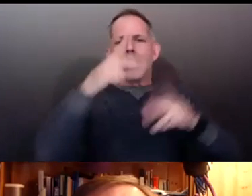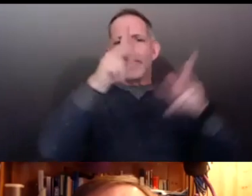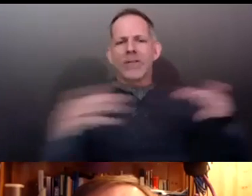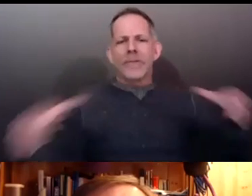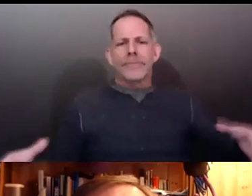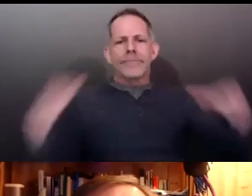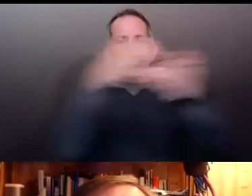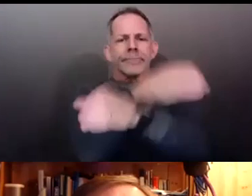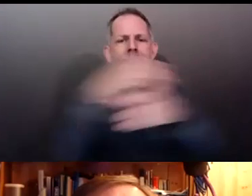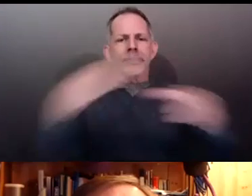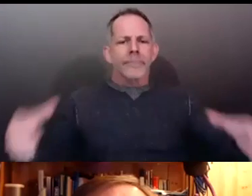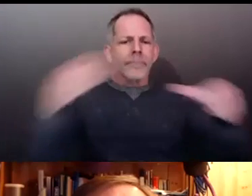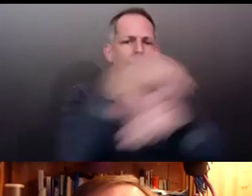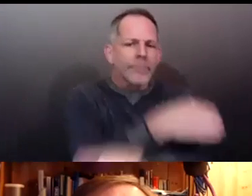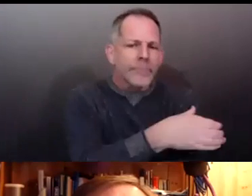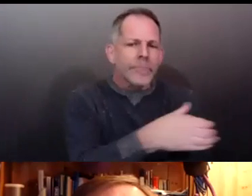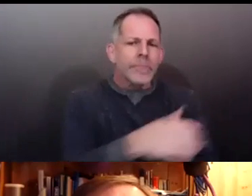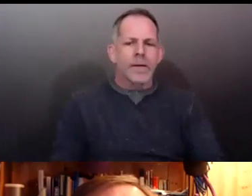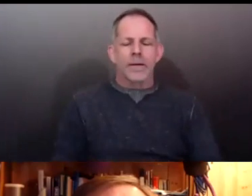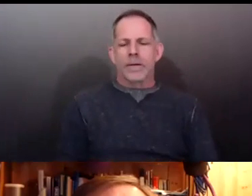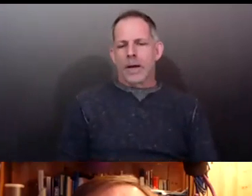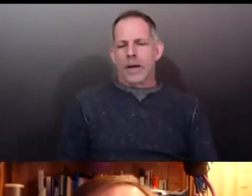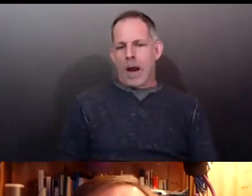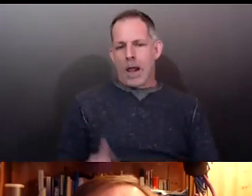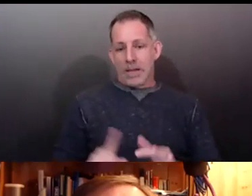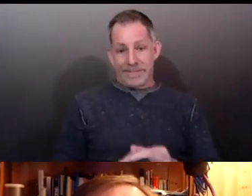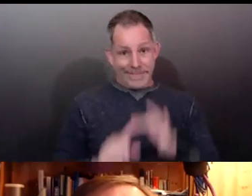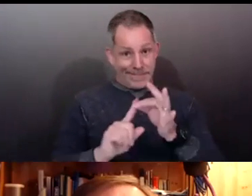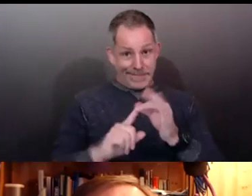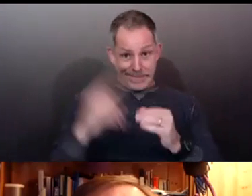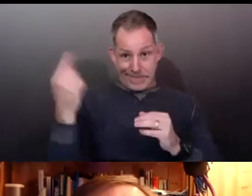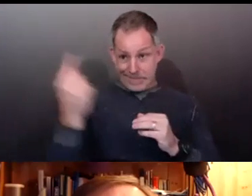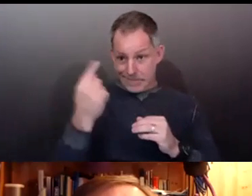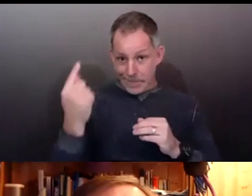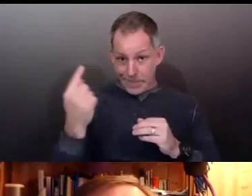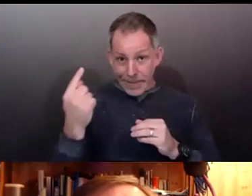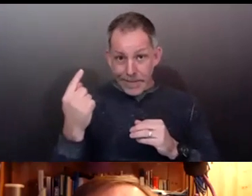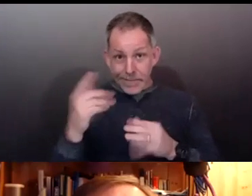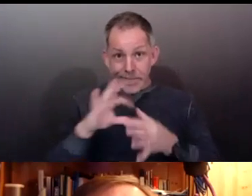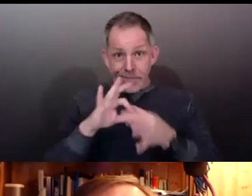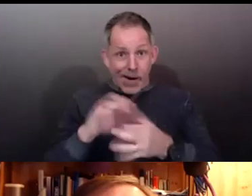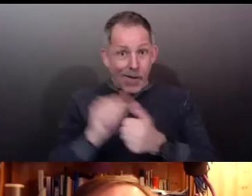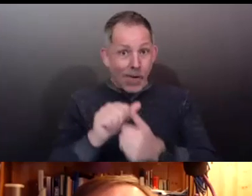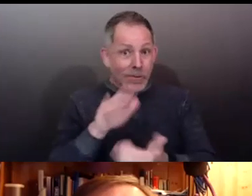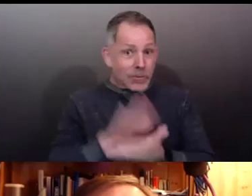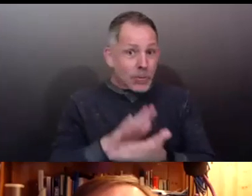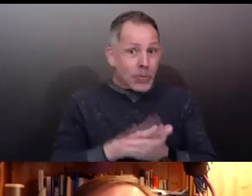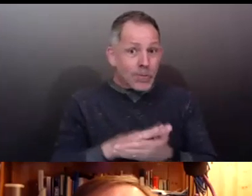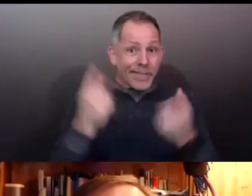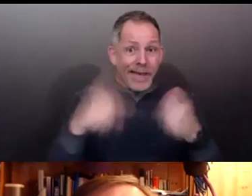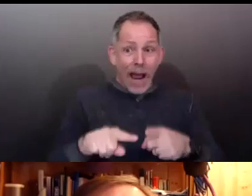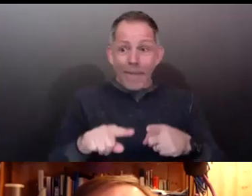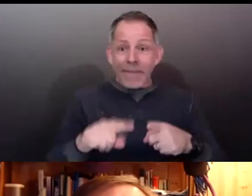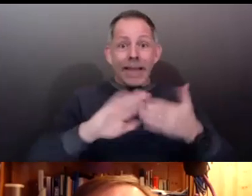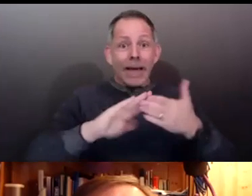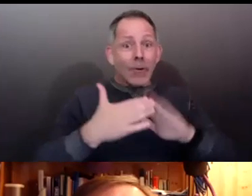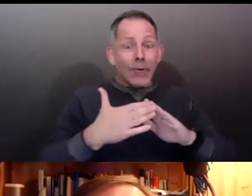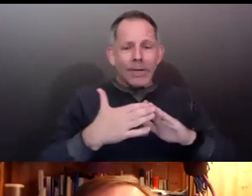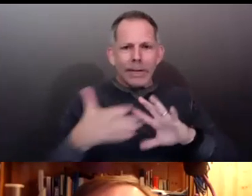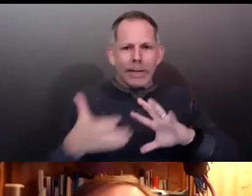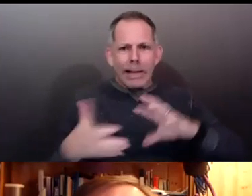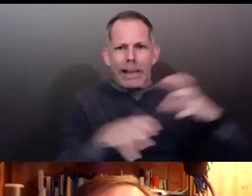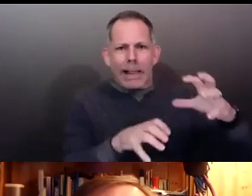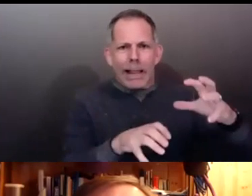something that we connect to schools that's happening in the community, we don't see rolling back on that. On the other